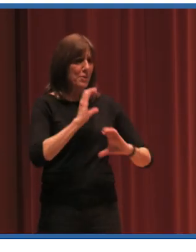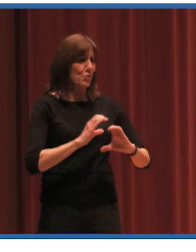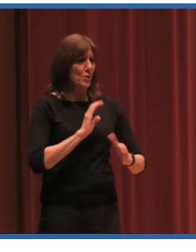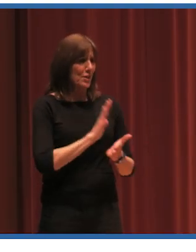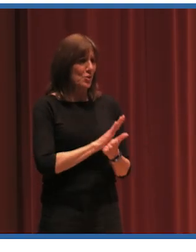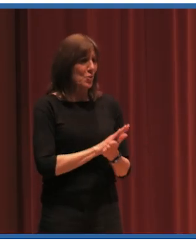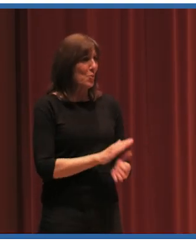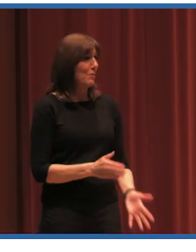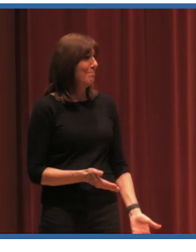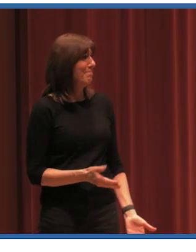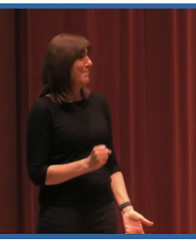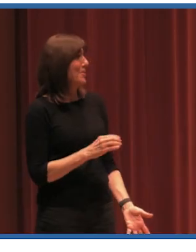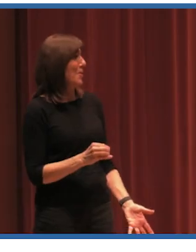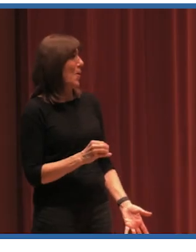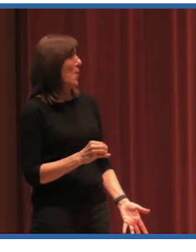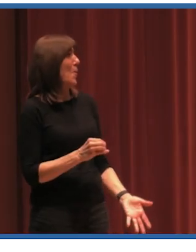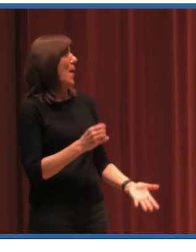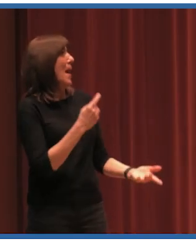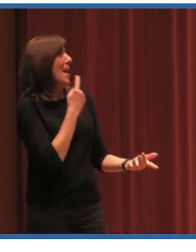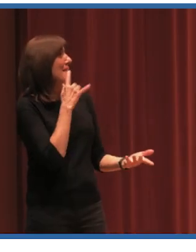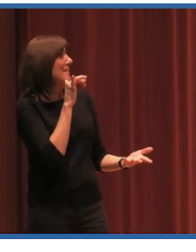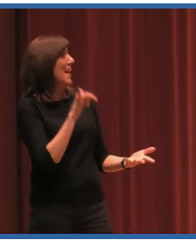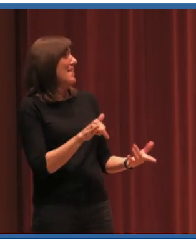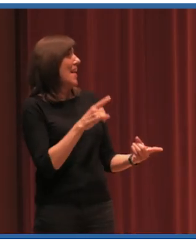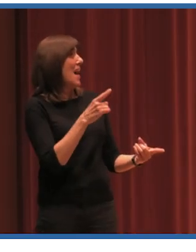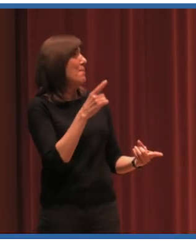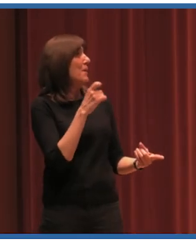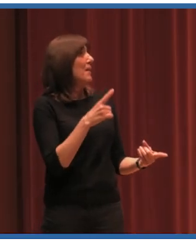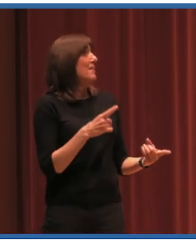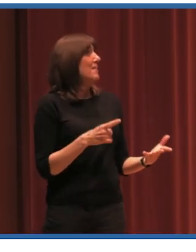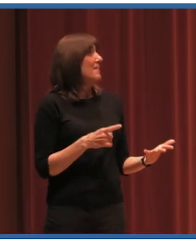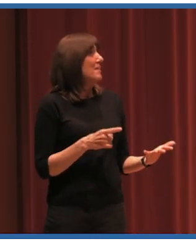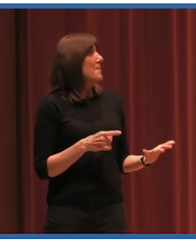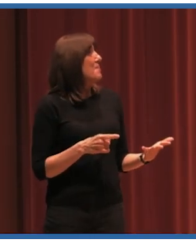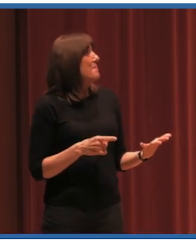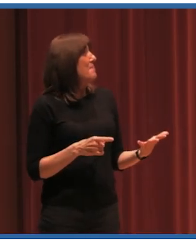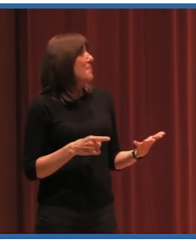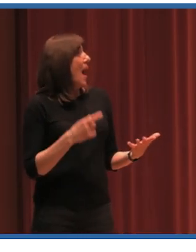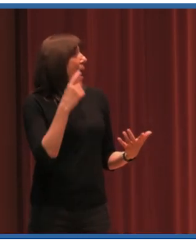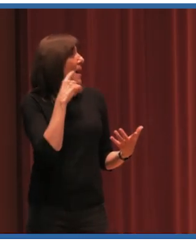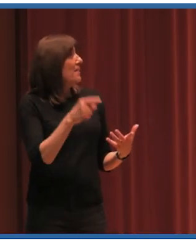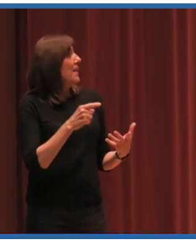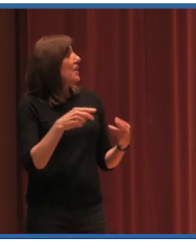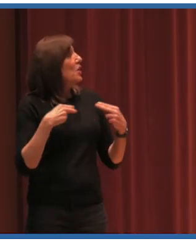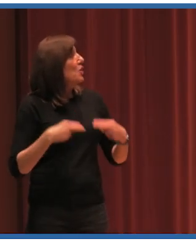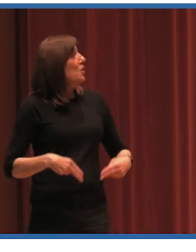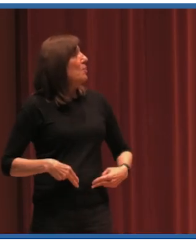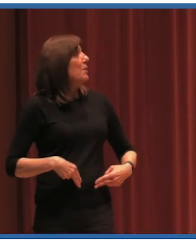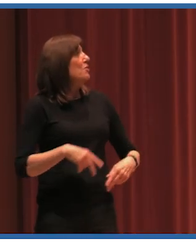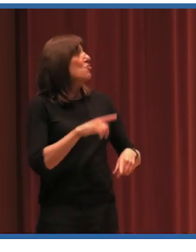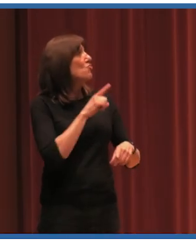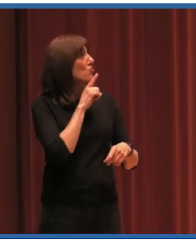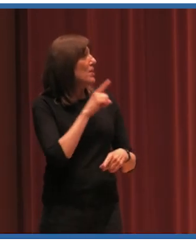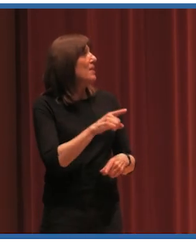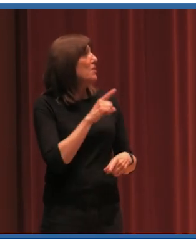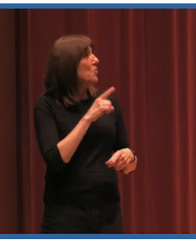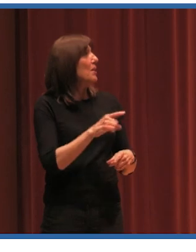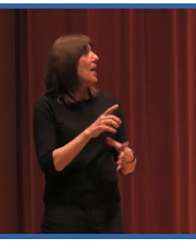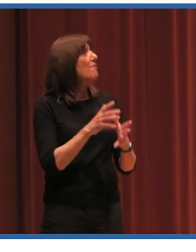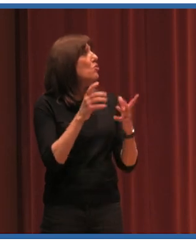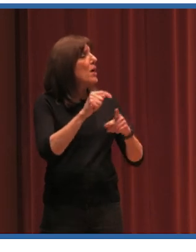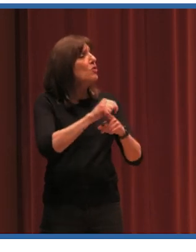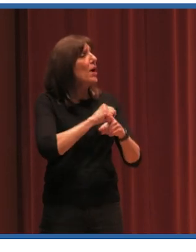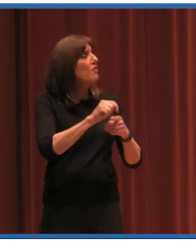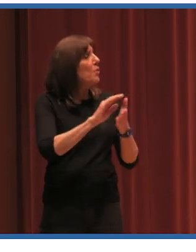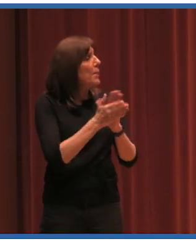sort of, and I say that because I think the humanities are great training for being a doctor, not being a